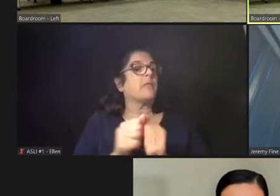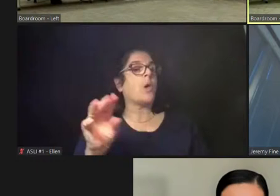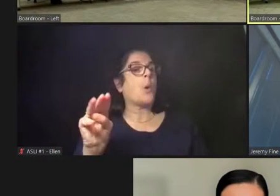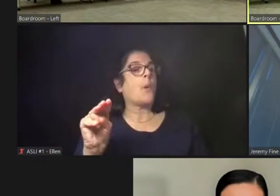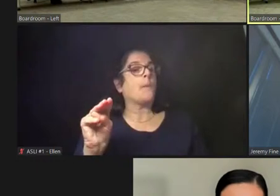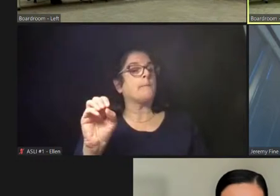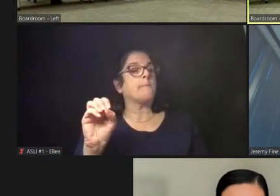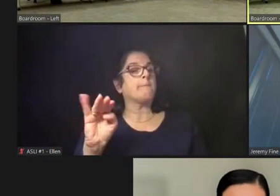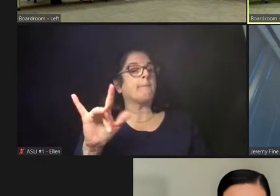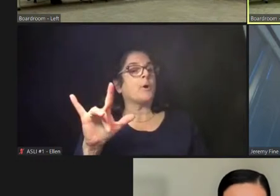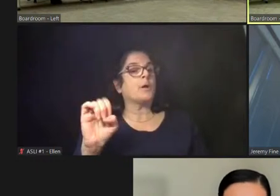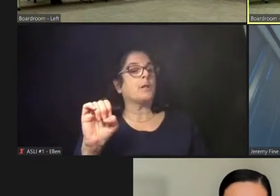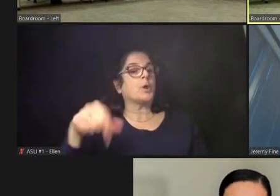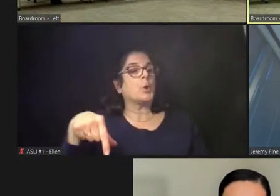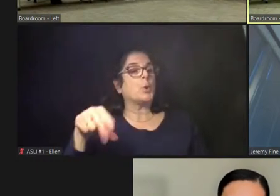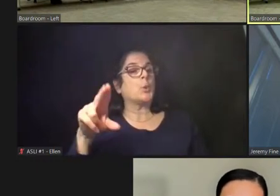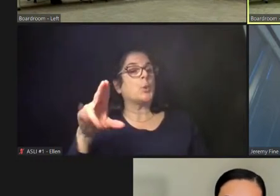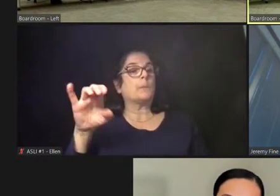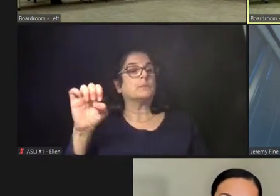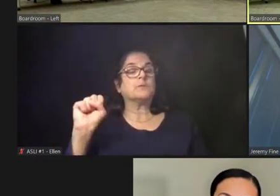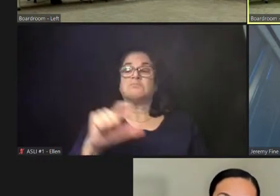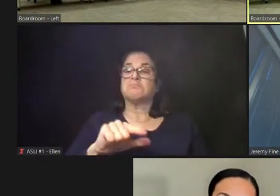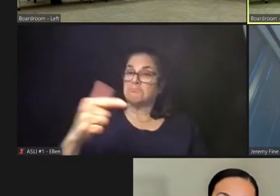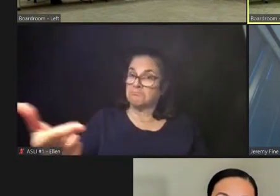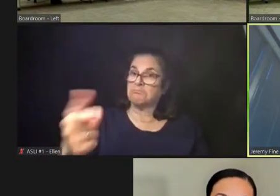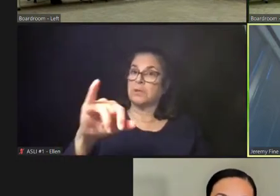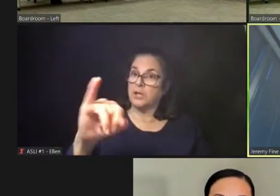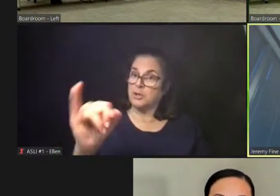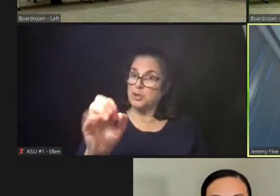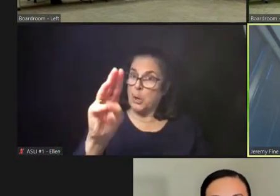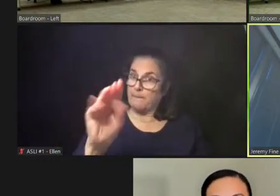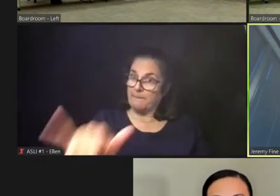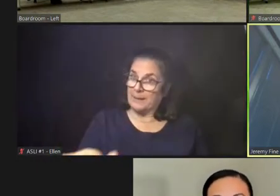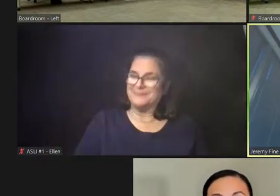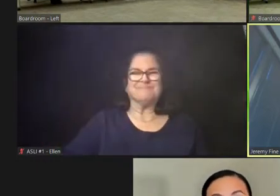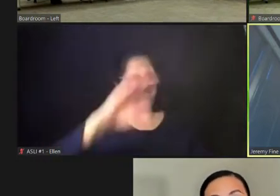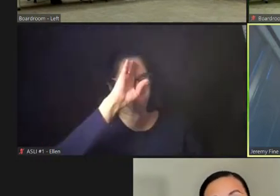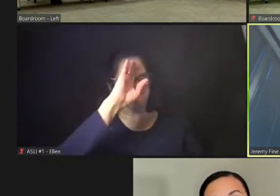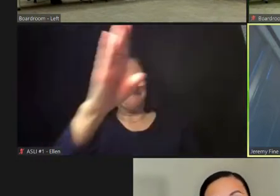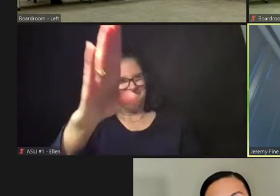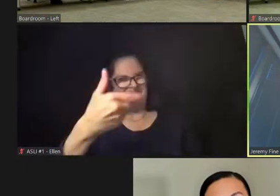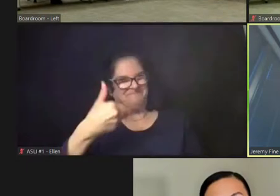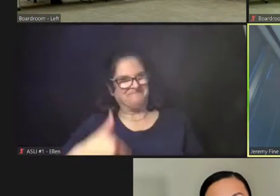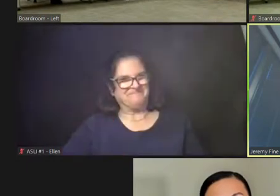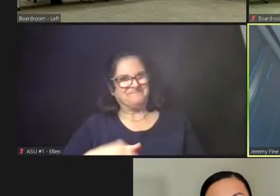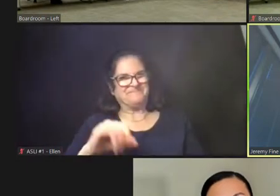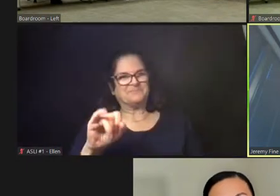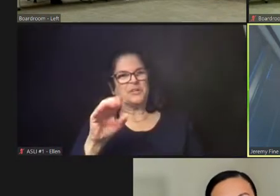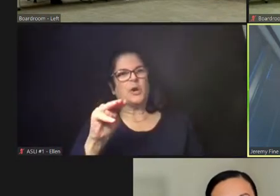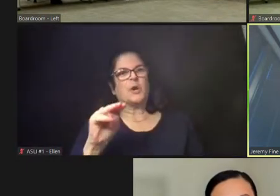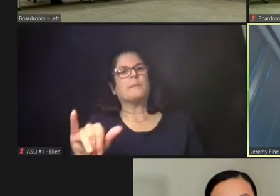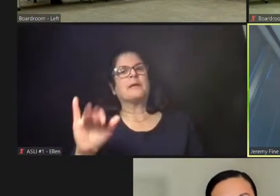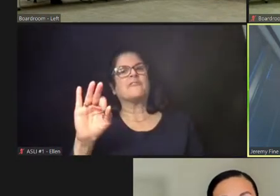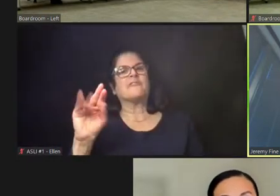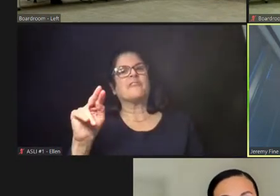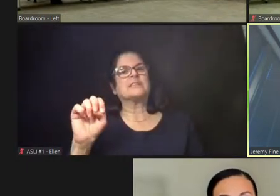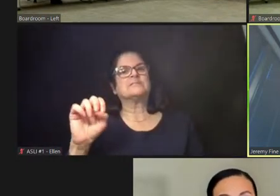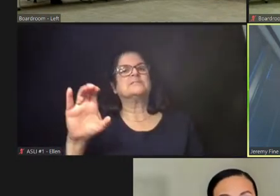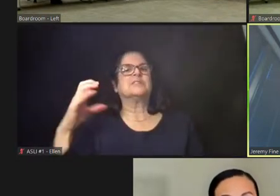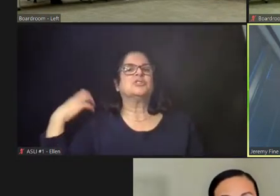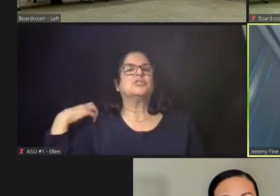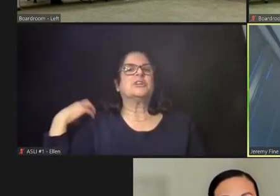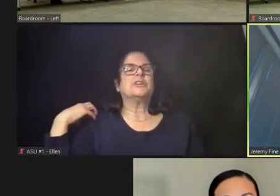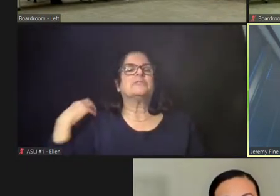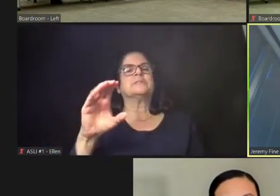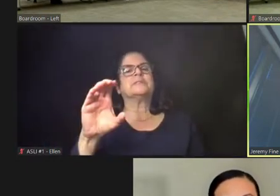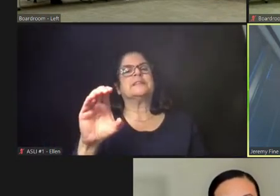Cubes. Jeremy. Thank you. Good afternoon. I'm Jeremy Fine, your Chief Financial Officer. And today I'll present